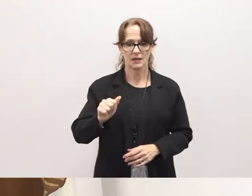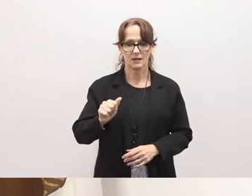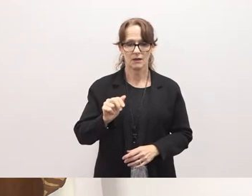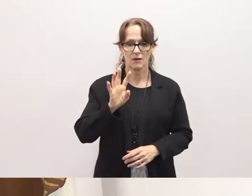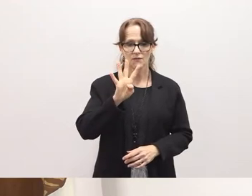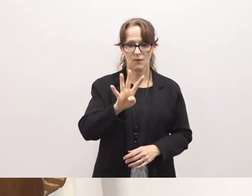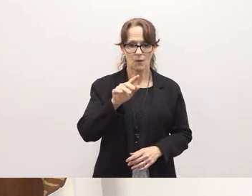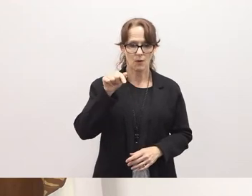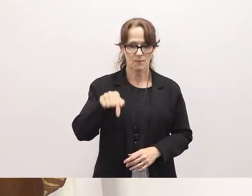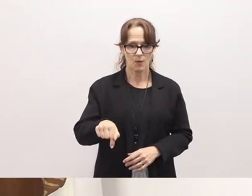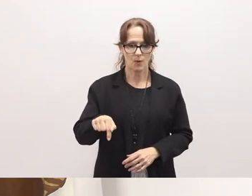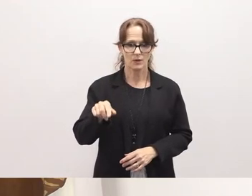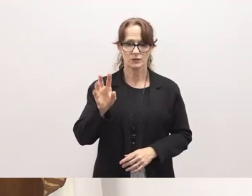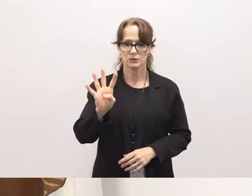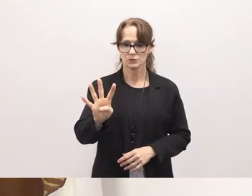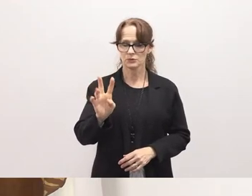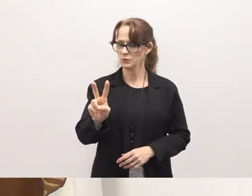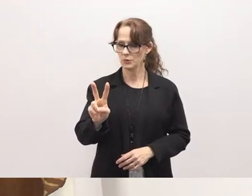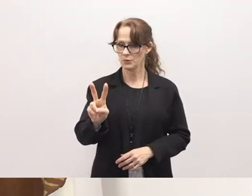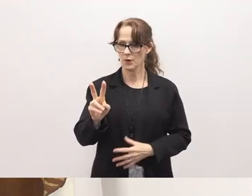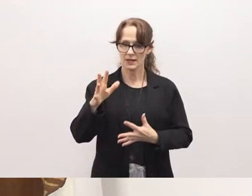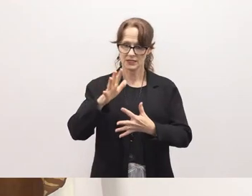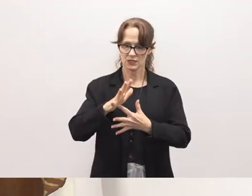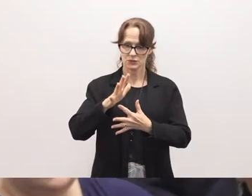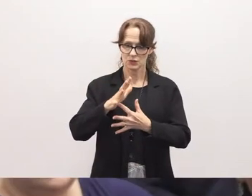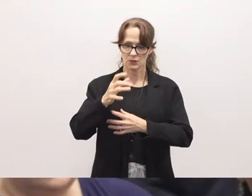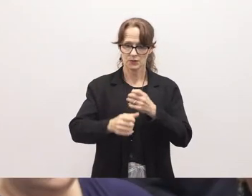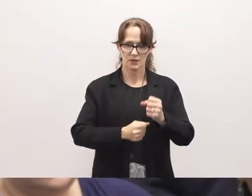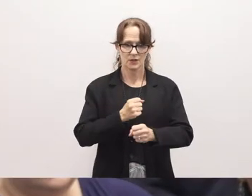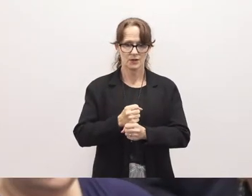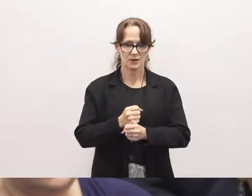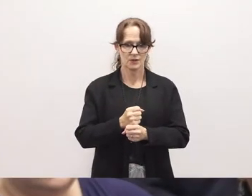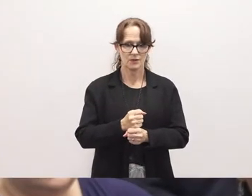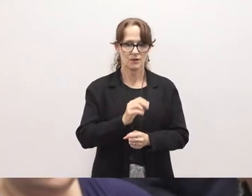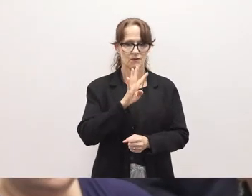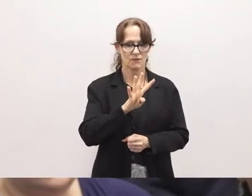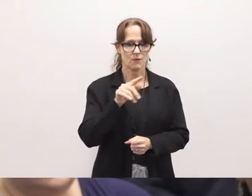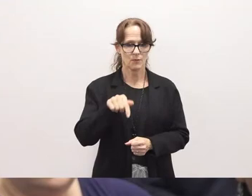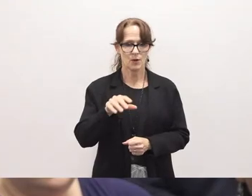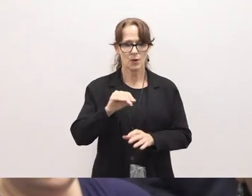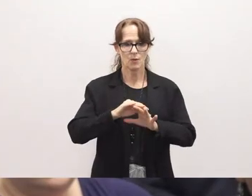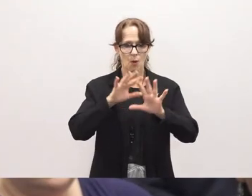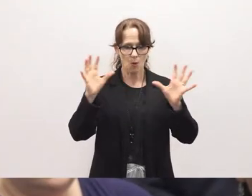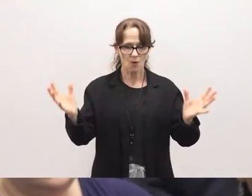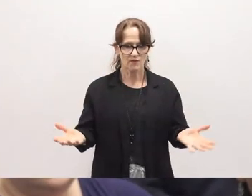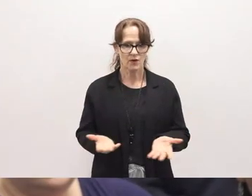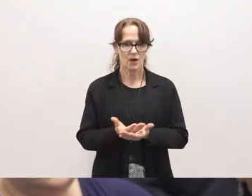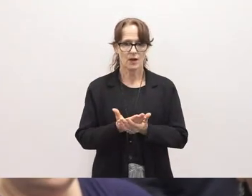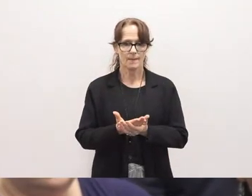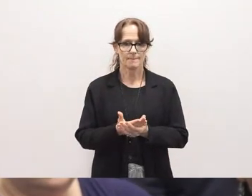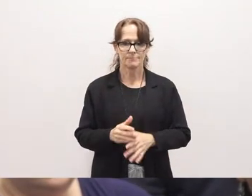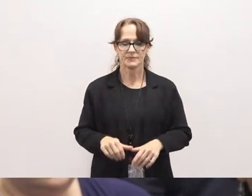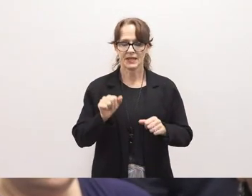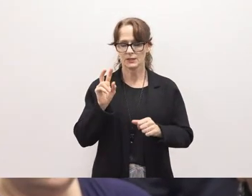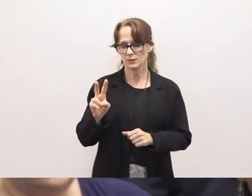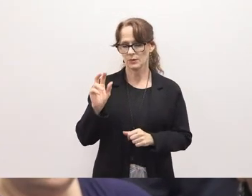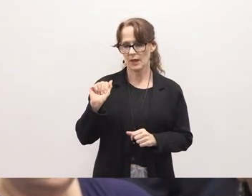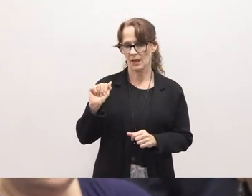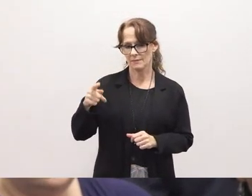4.2 in his junior year and a 4.0 overall. He is taking 2 AP